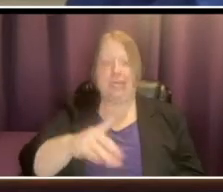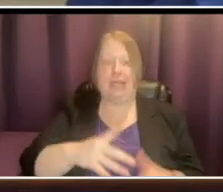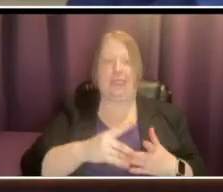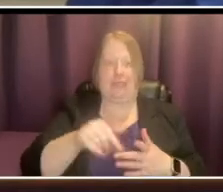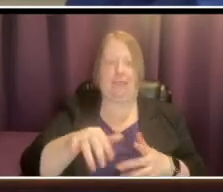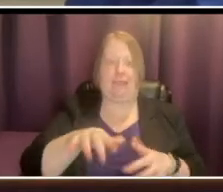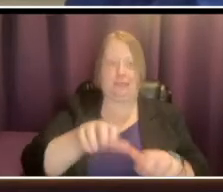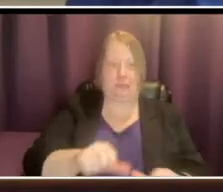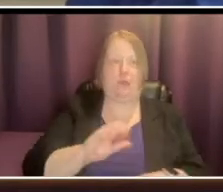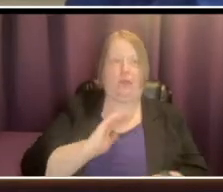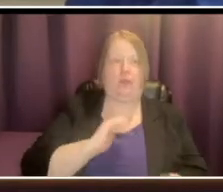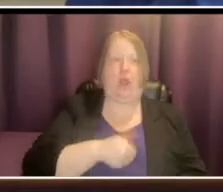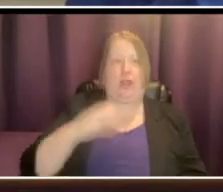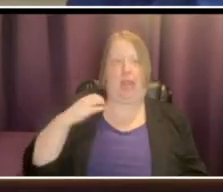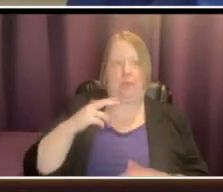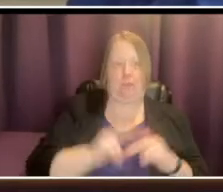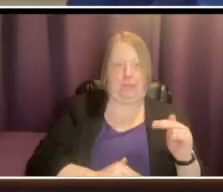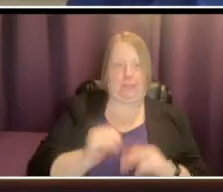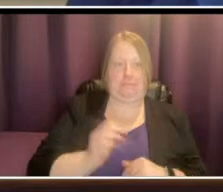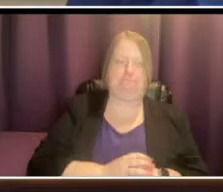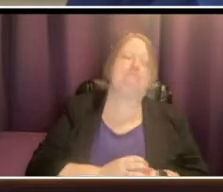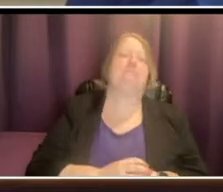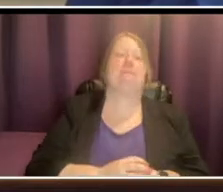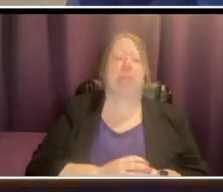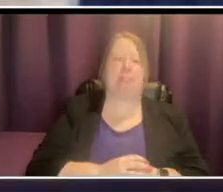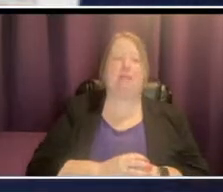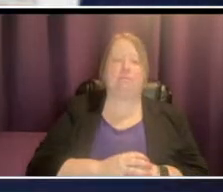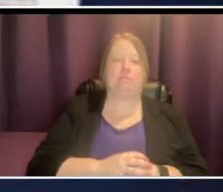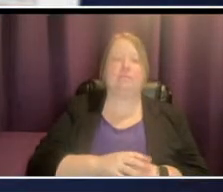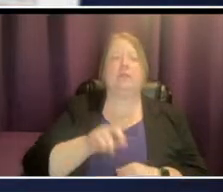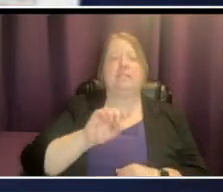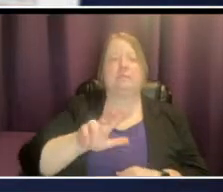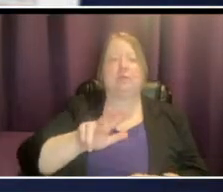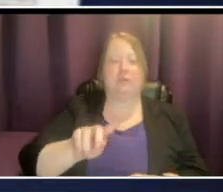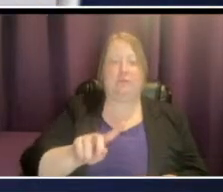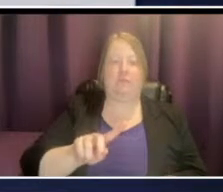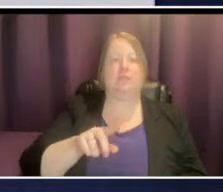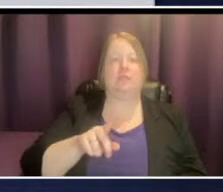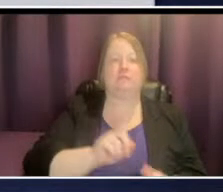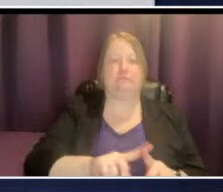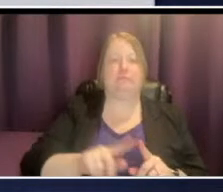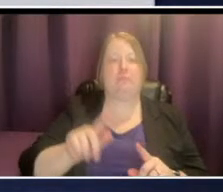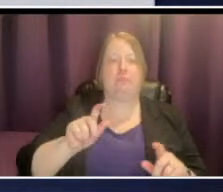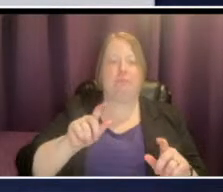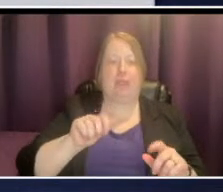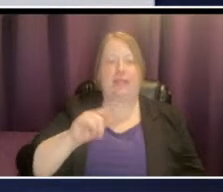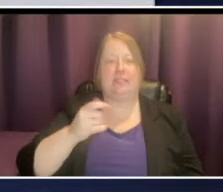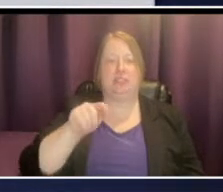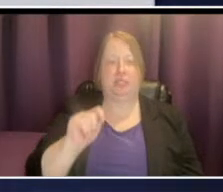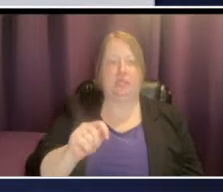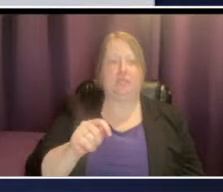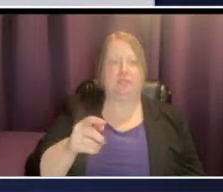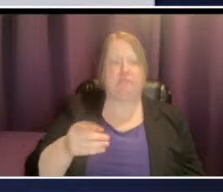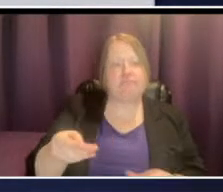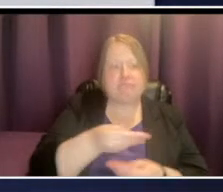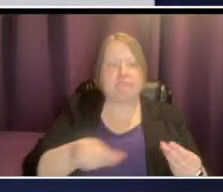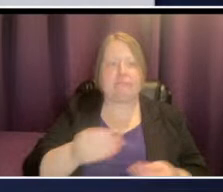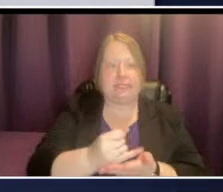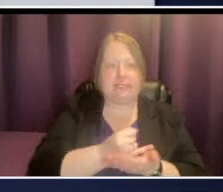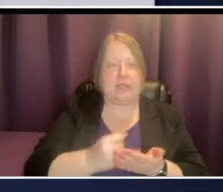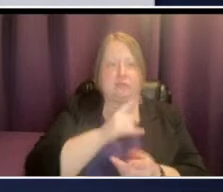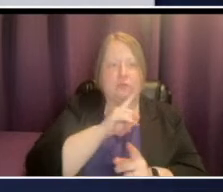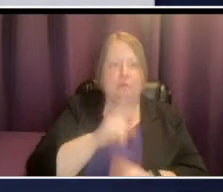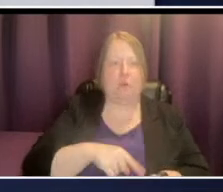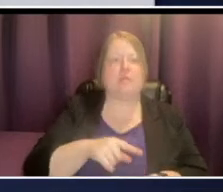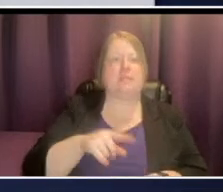31st, agents circulated intelligence reports that President Trump supporters have proposed a movement to occupy